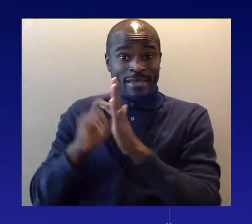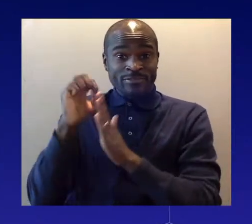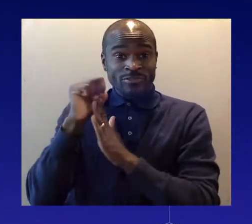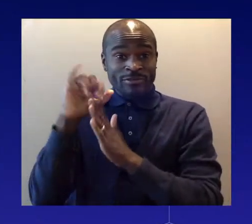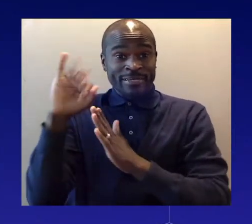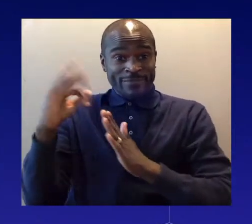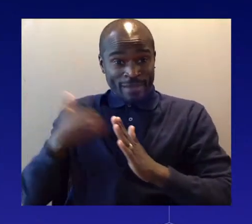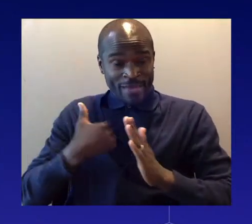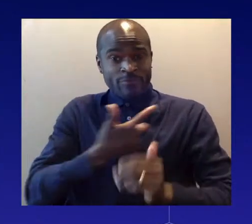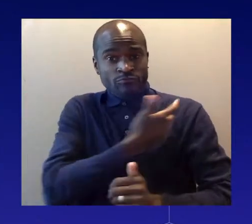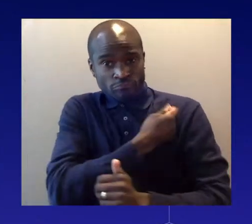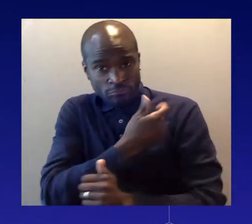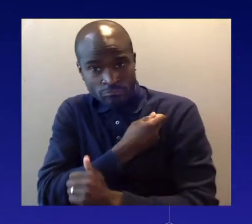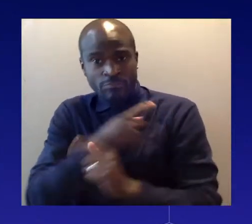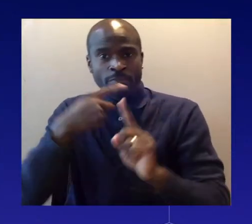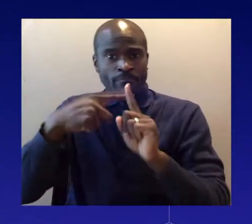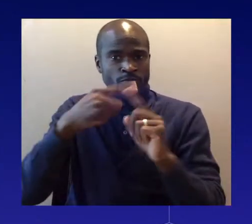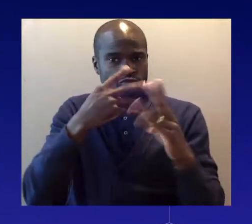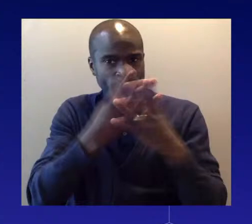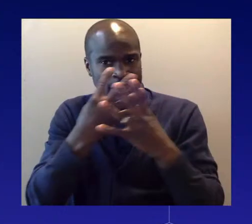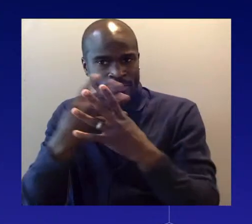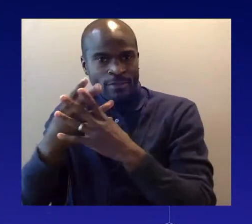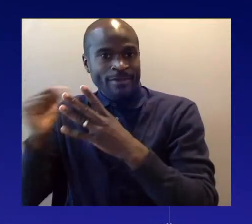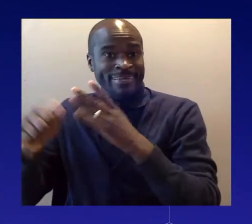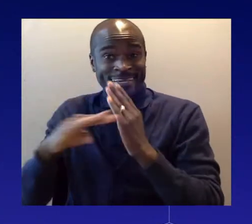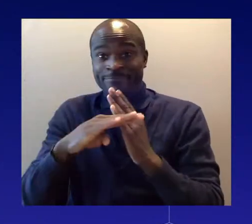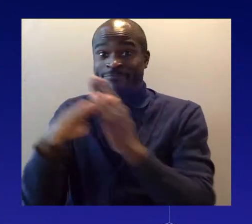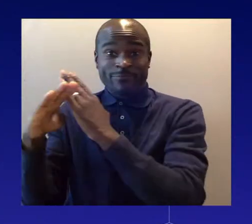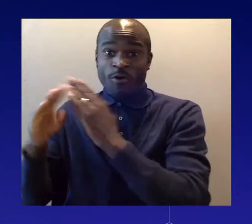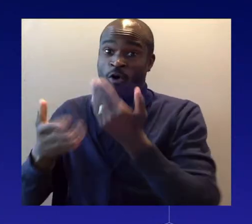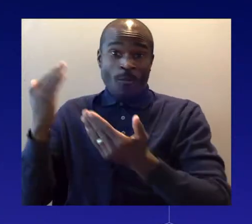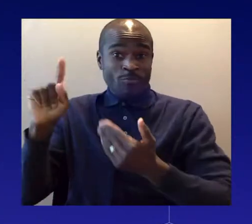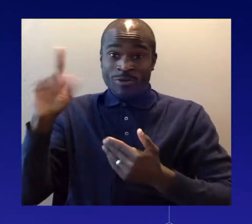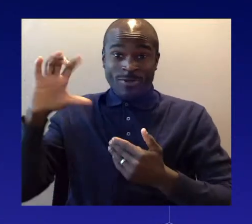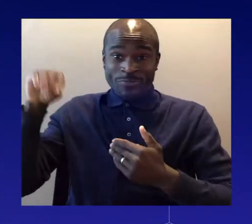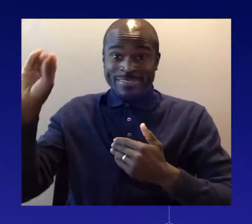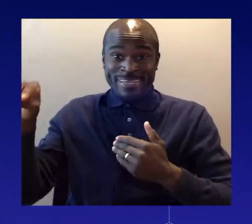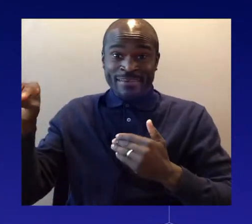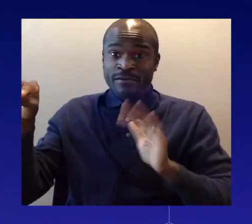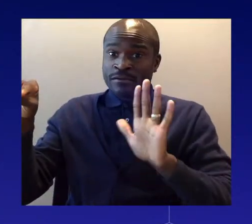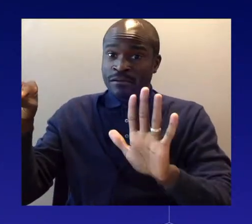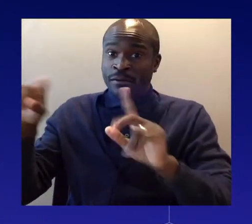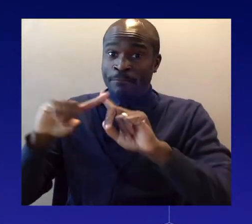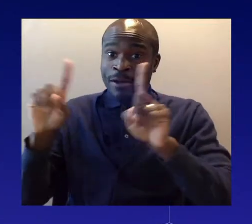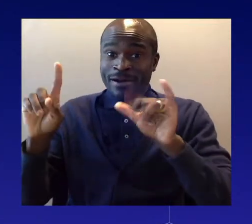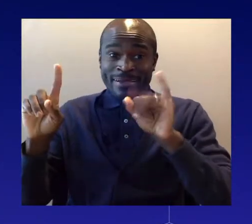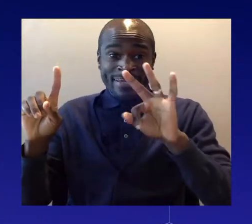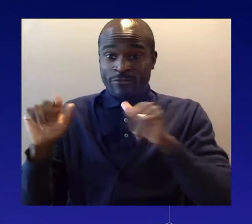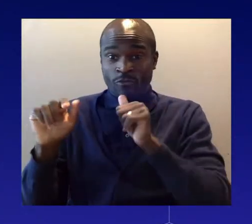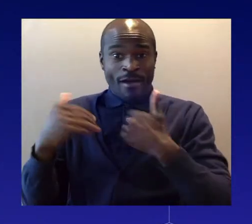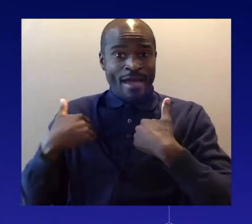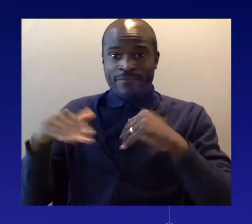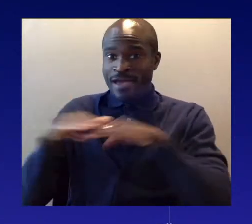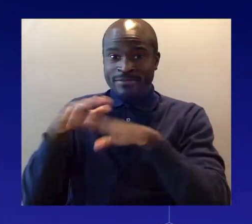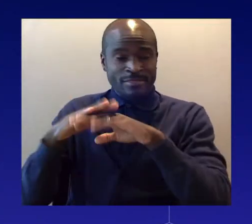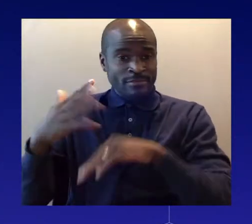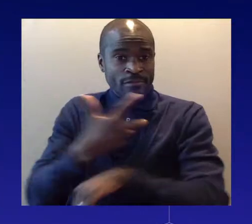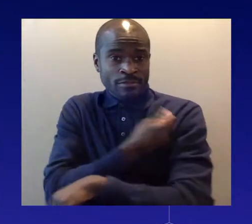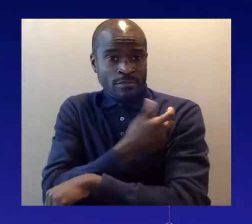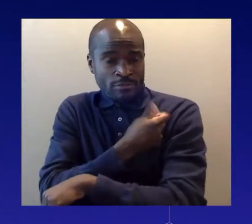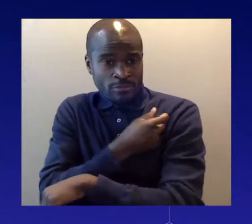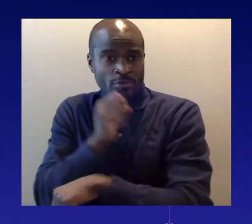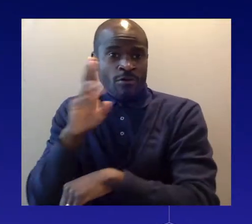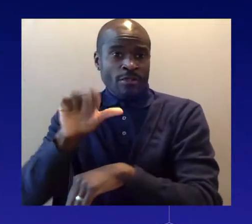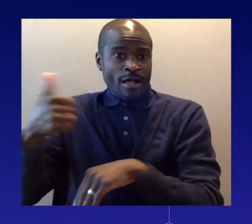place. But when people lack access to those vaccines and to the health care that they need, the outcomes show what